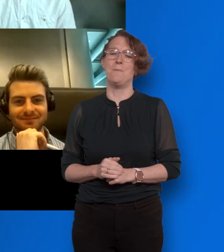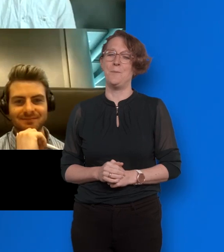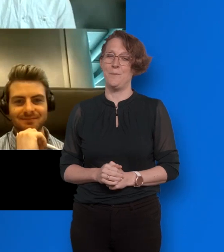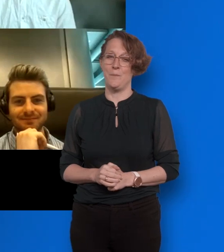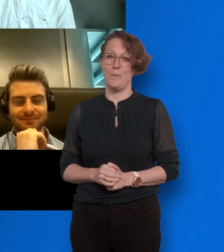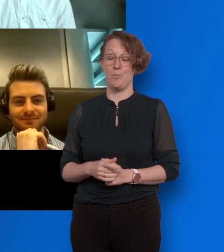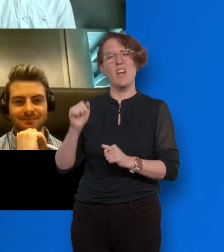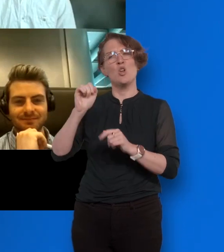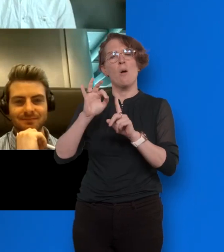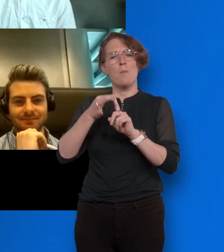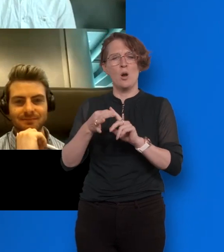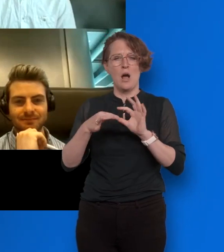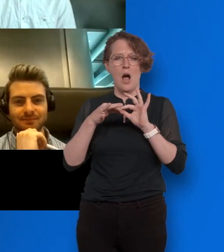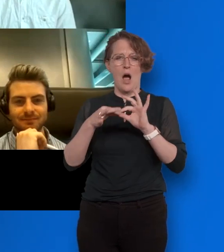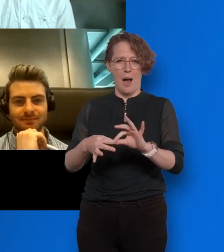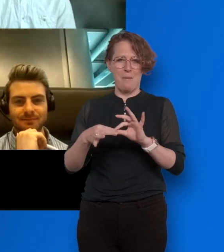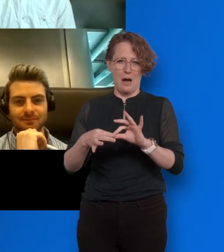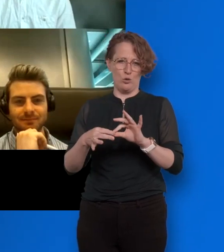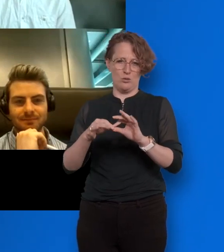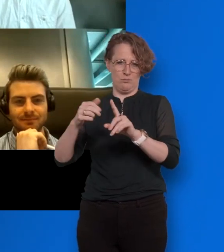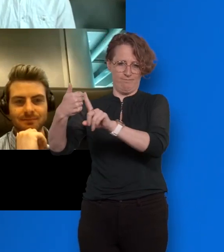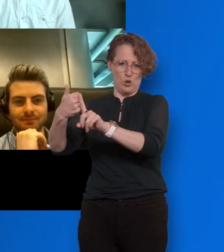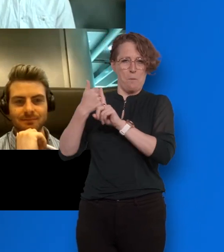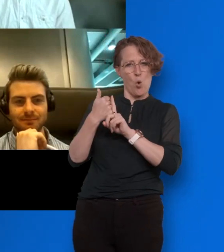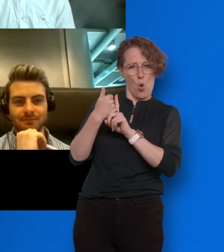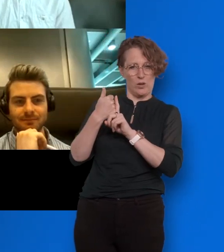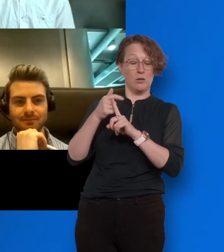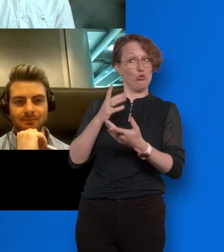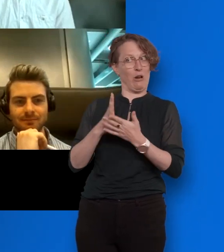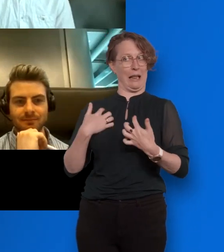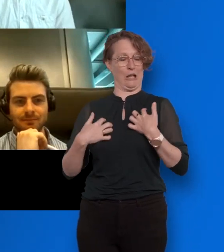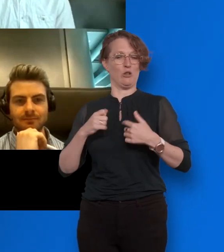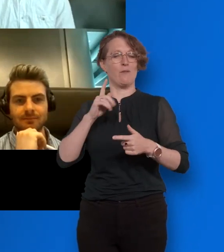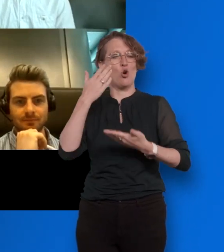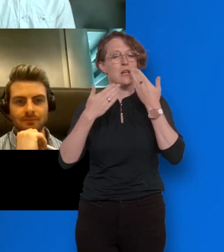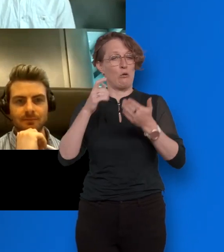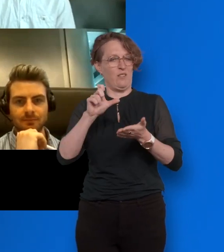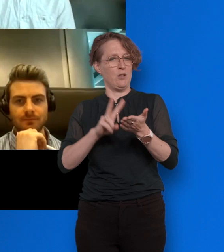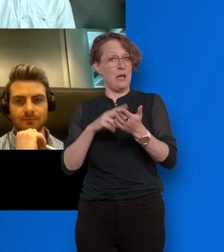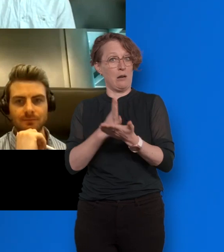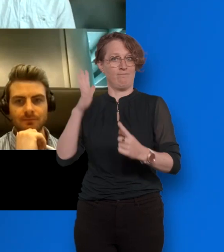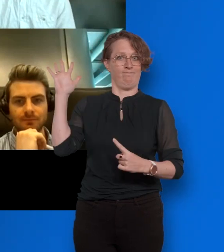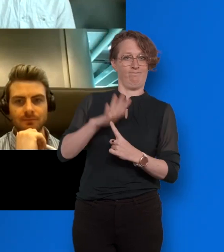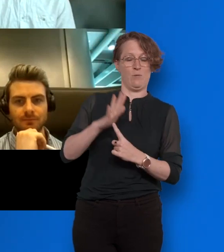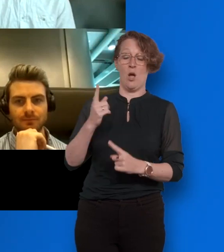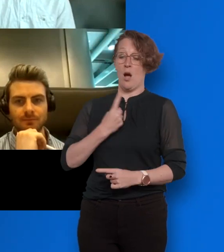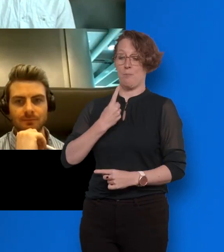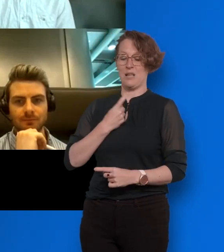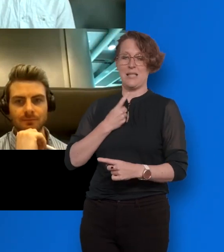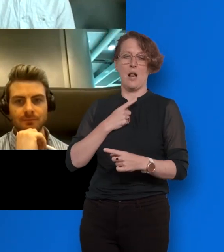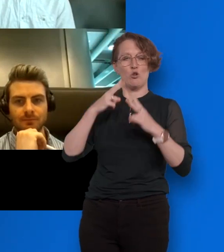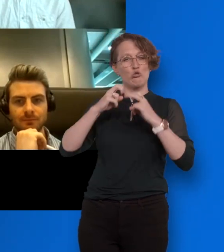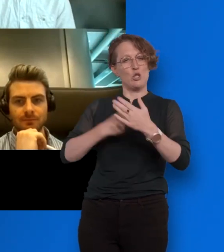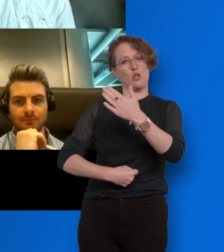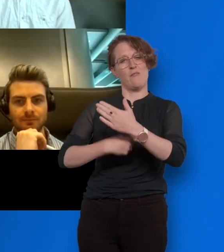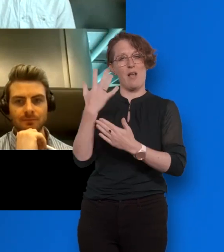point on lack of support for applicants writing narrative CVs is really interesting and vital. I'm a research development manager supporting